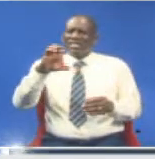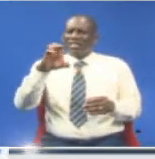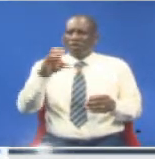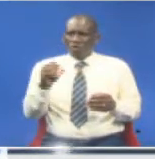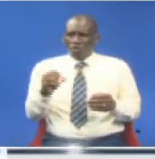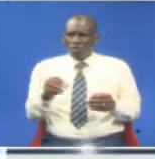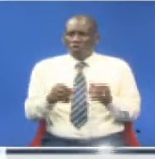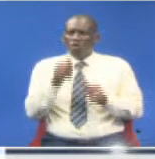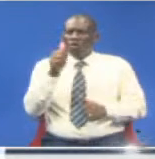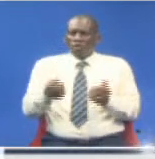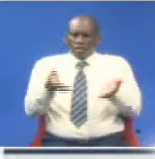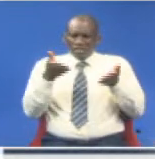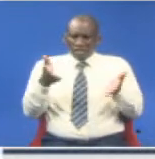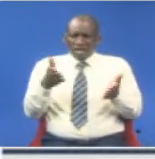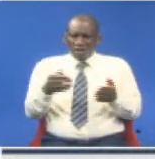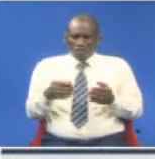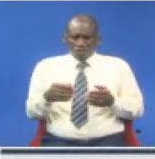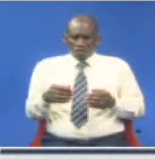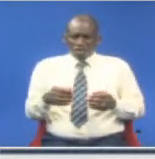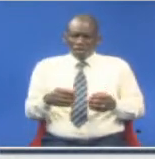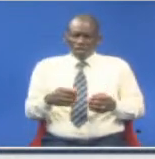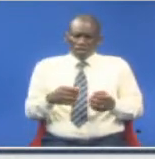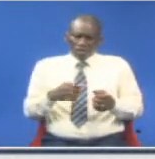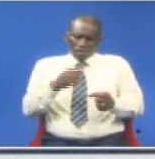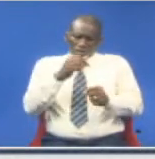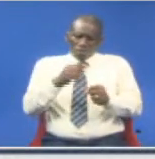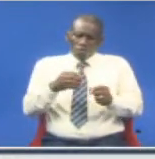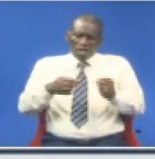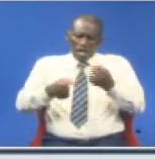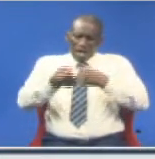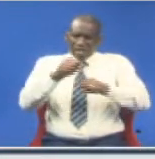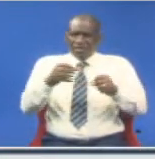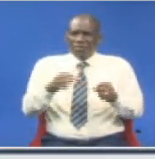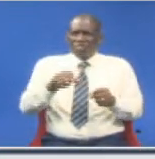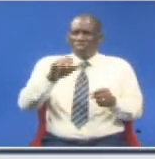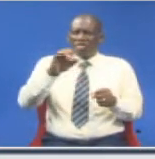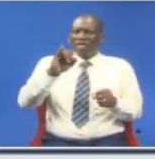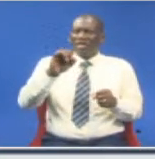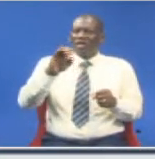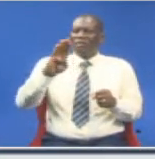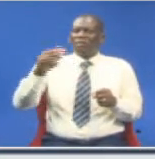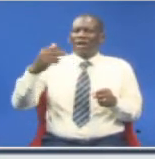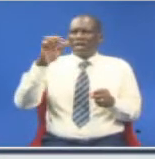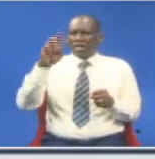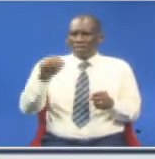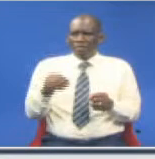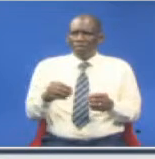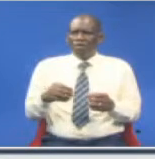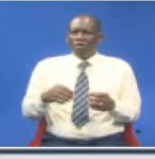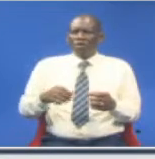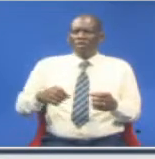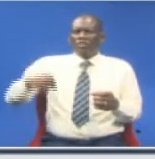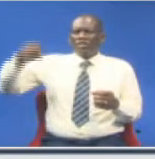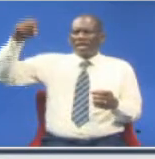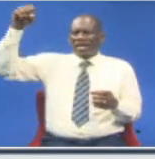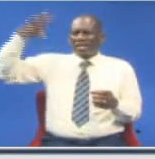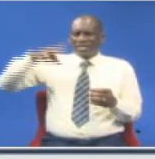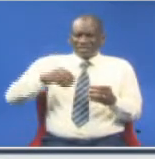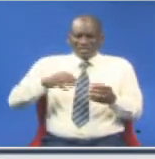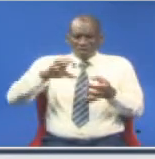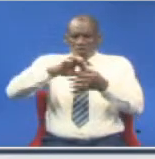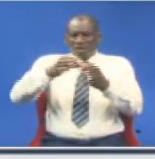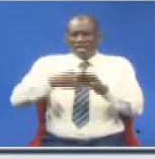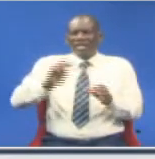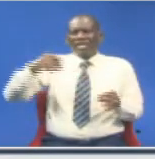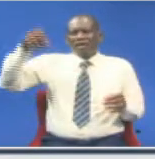Officer, which is currently being held by Abraham Serem in acting capacity. Sol Electricity Distributor Kenya Power